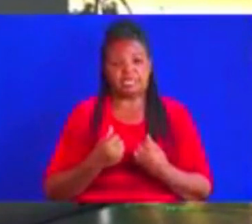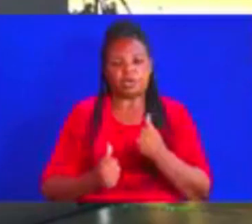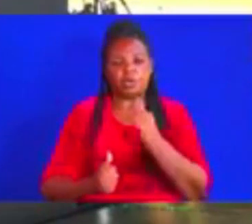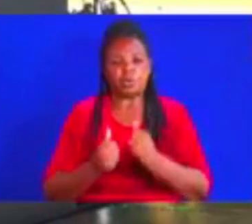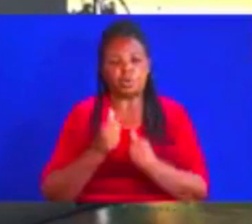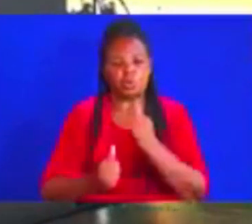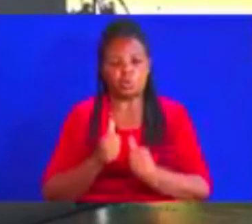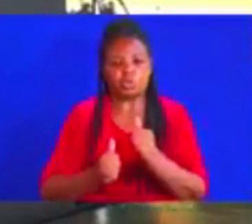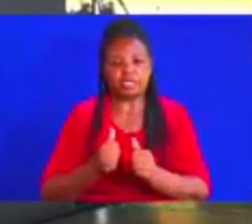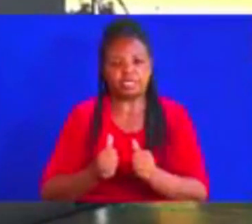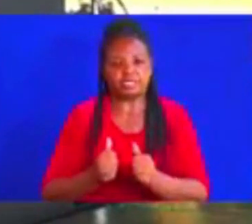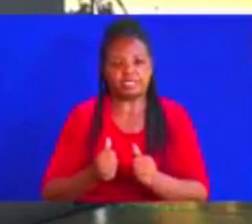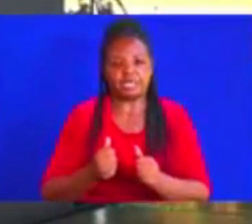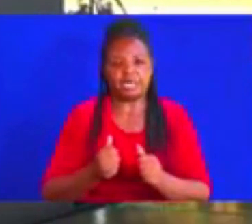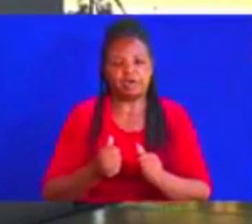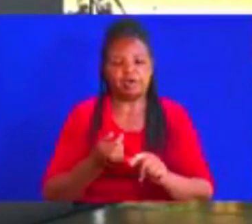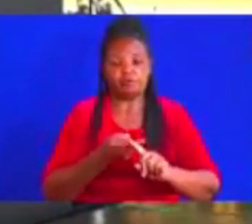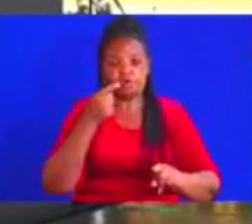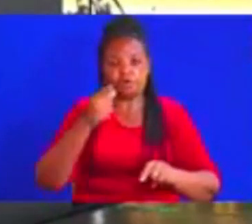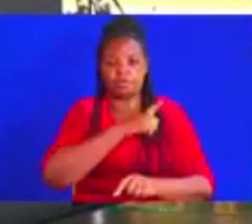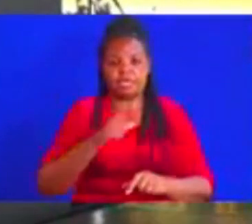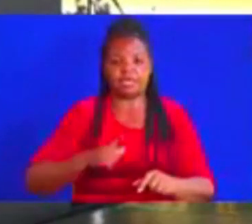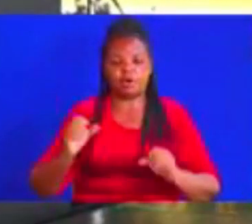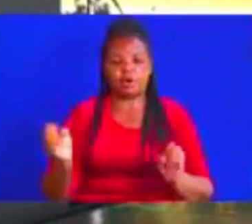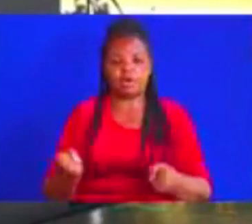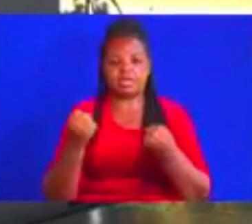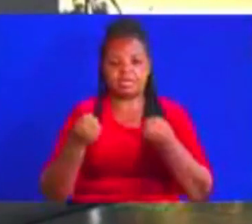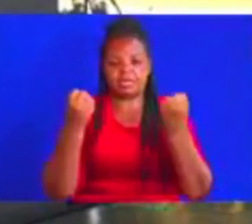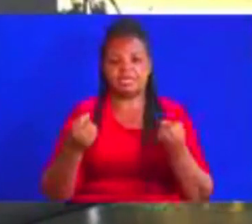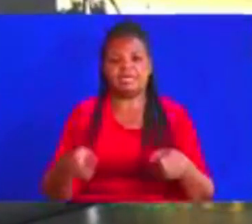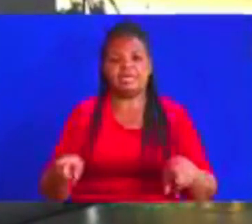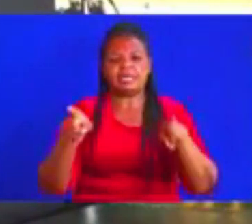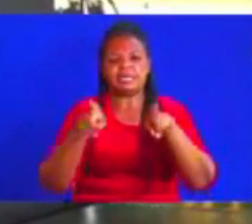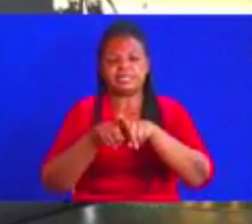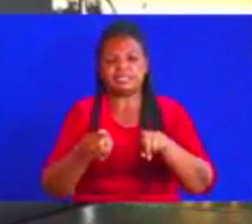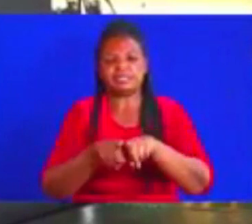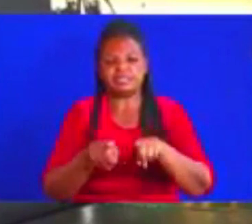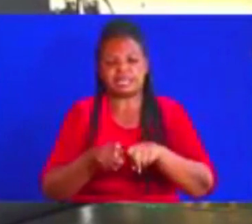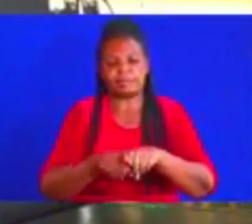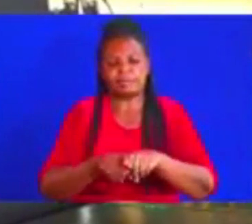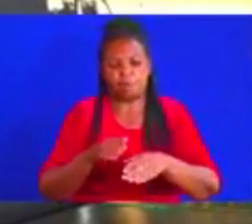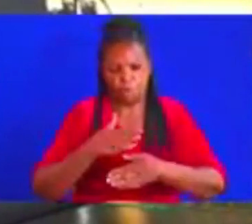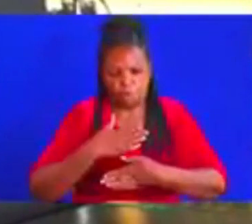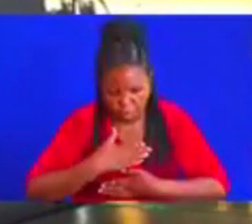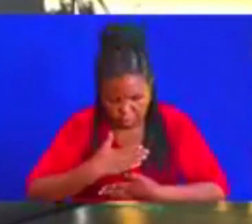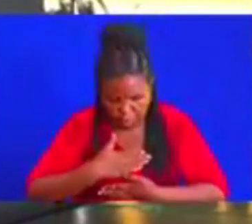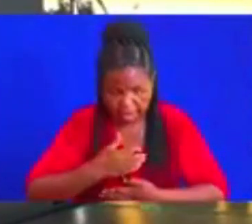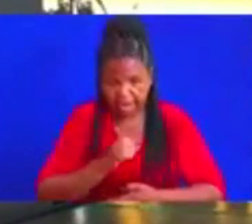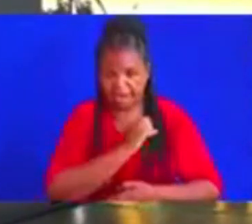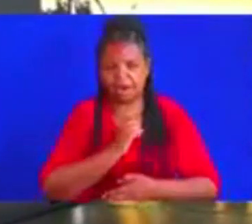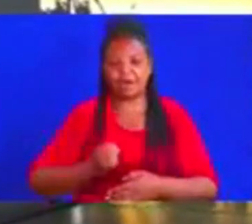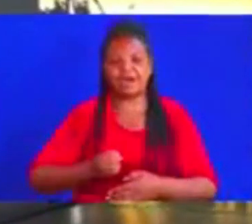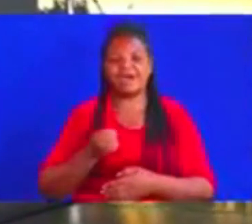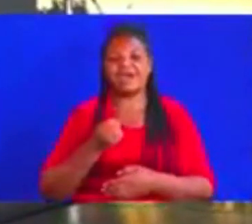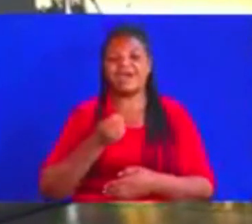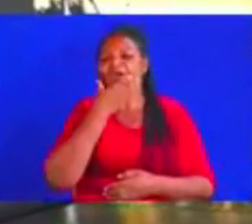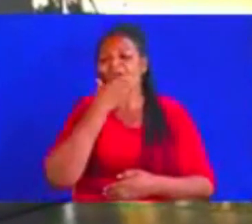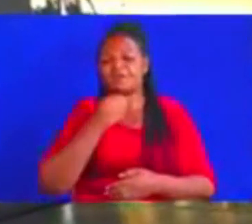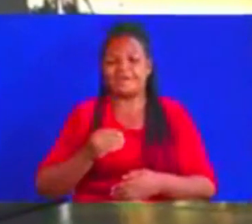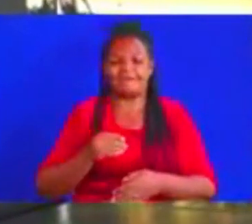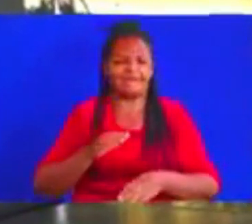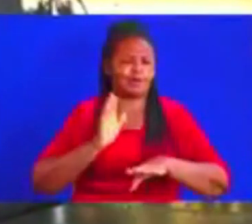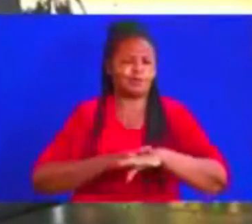be coming from the Lord. Hallelujah. I also want us to honor our Father. Papa, thank you so much. So good to see you